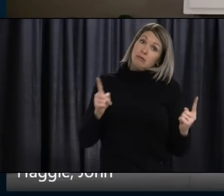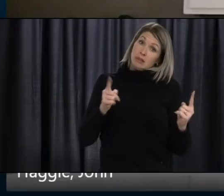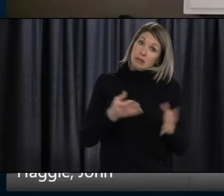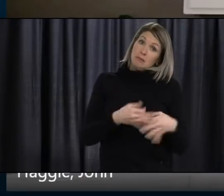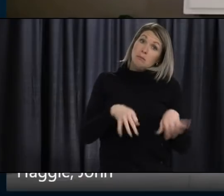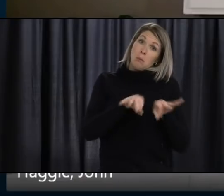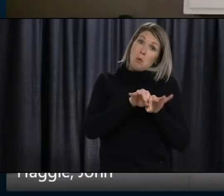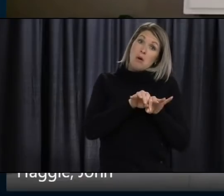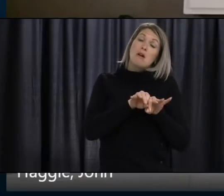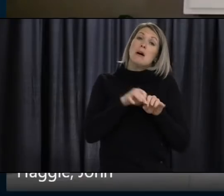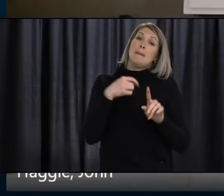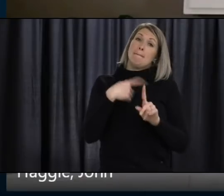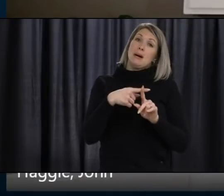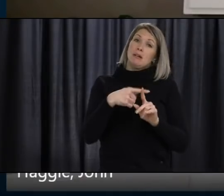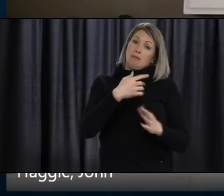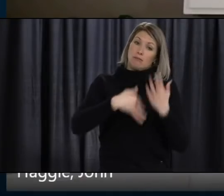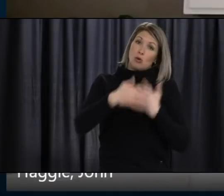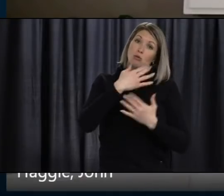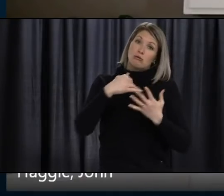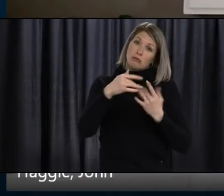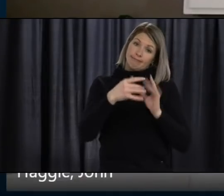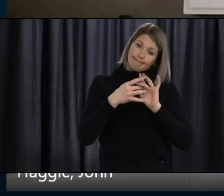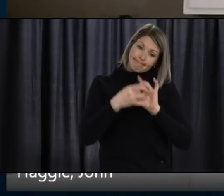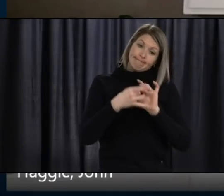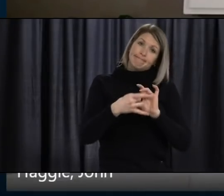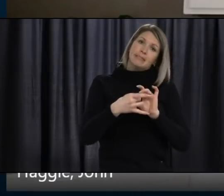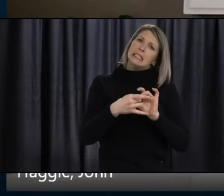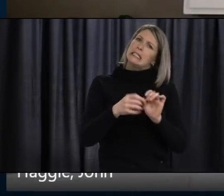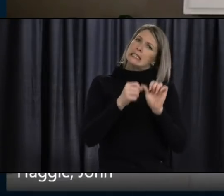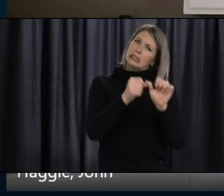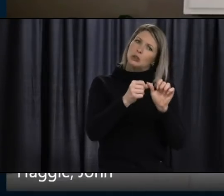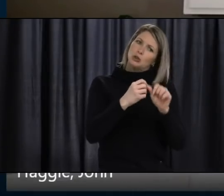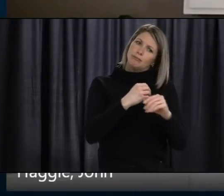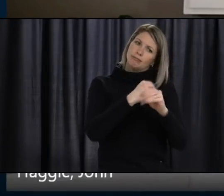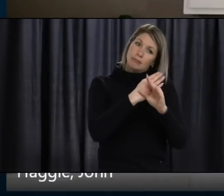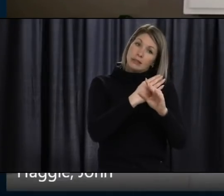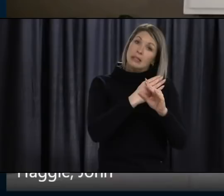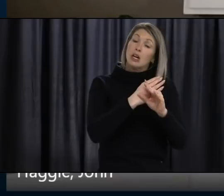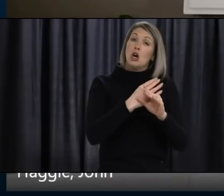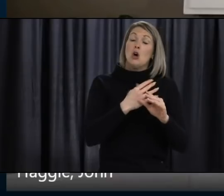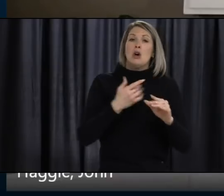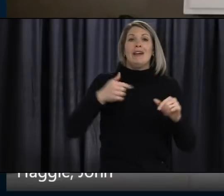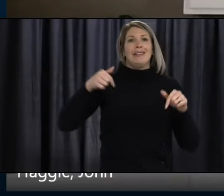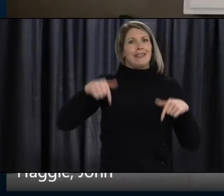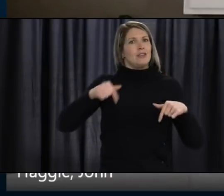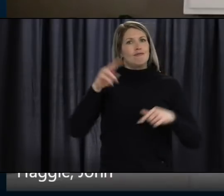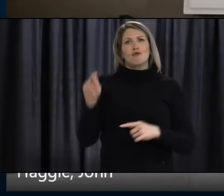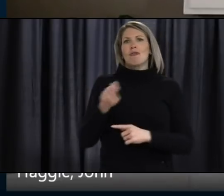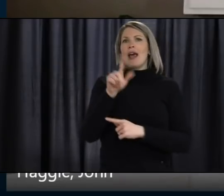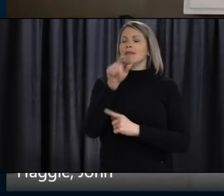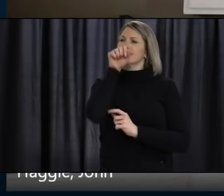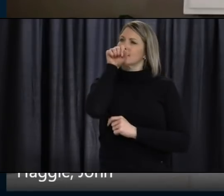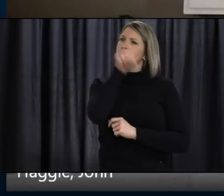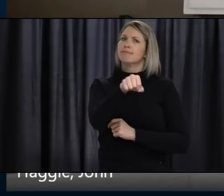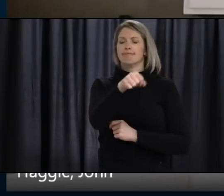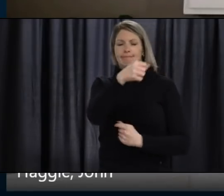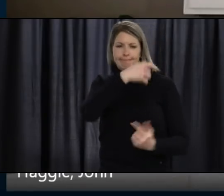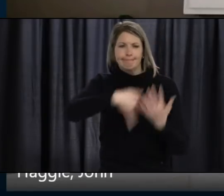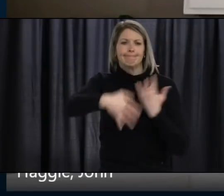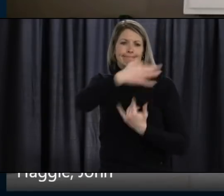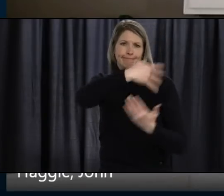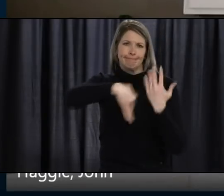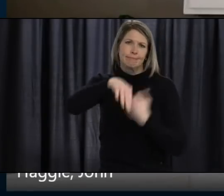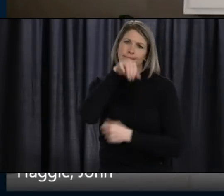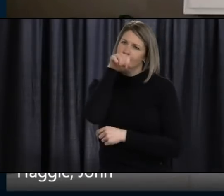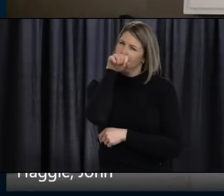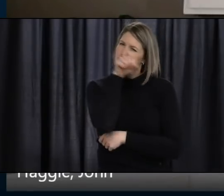are a social province. But we need to keep our distance. We need to hold that line. And as I've said before, we need to create a bubble